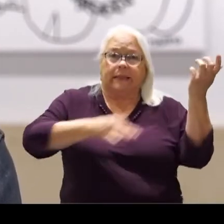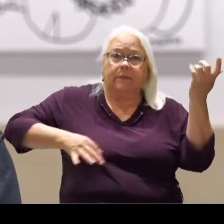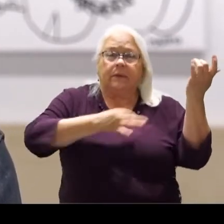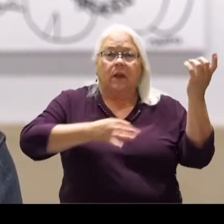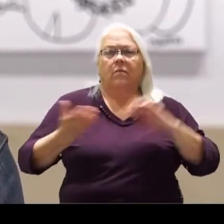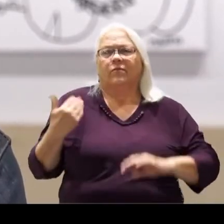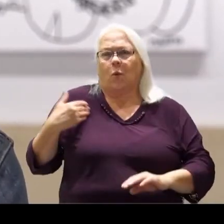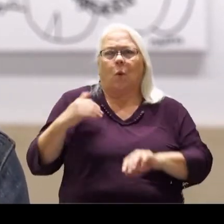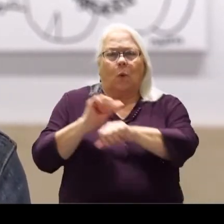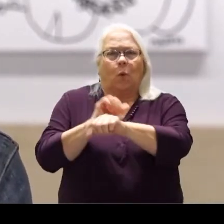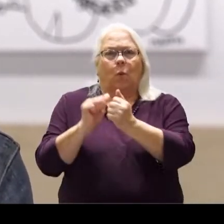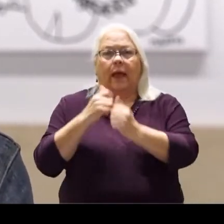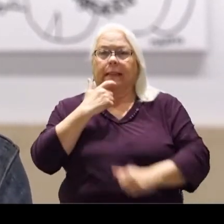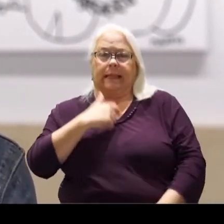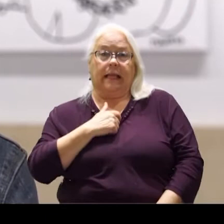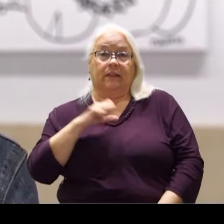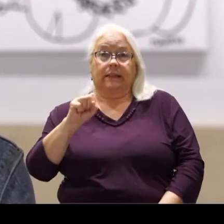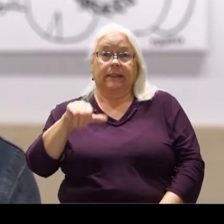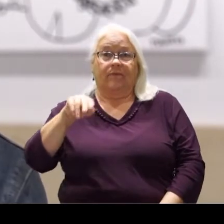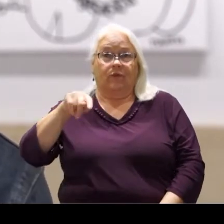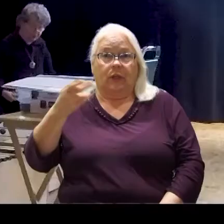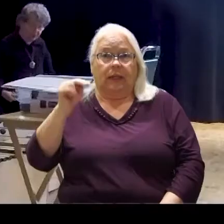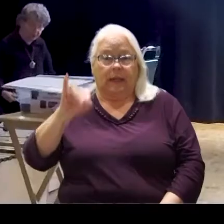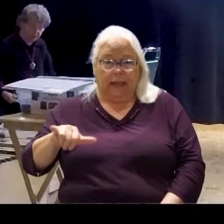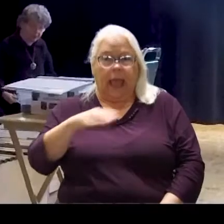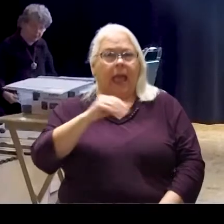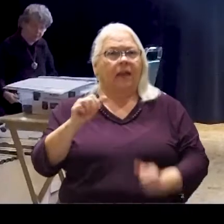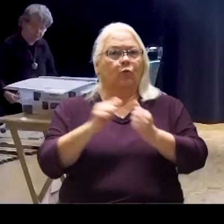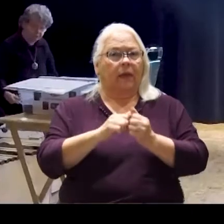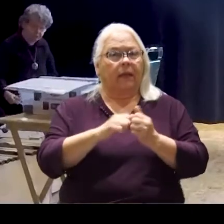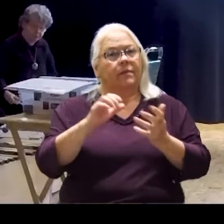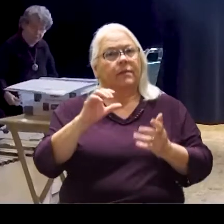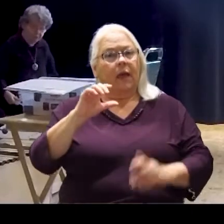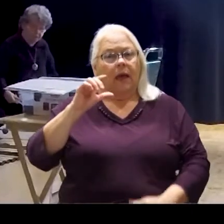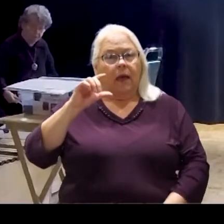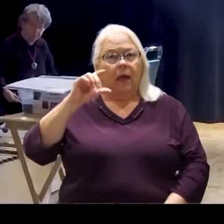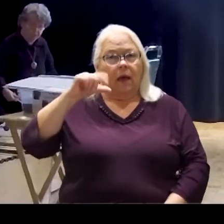a former violinist in the Kingston Symphony and in a string quartet called Quartessence.